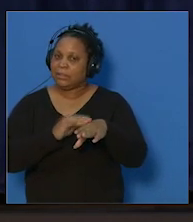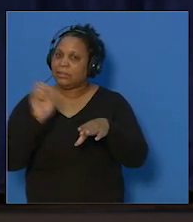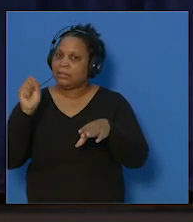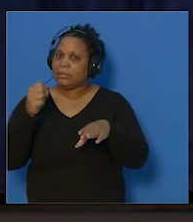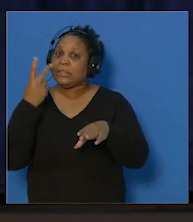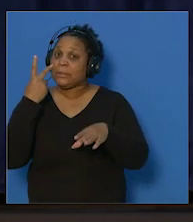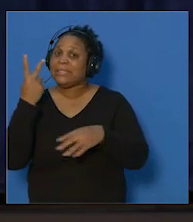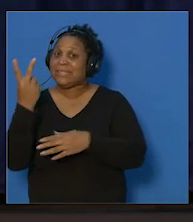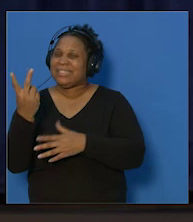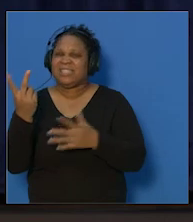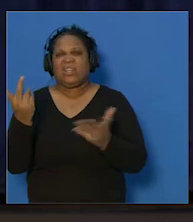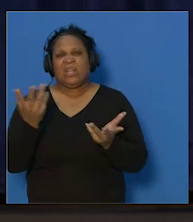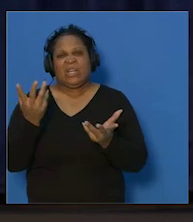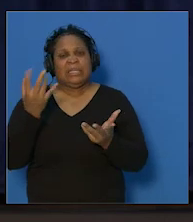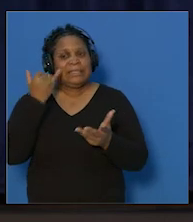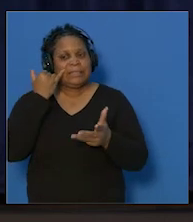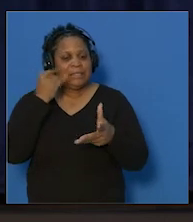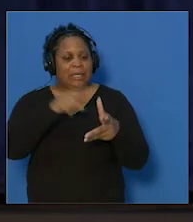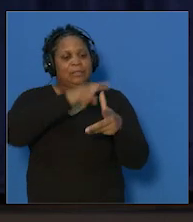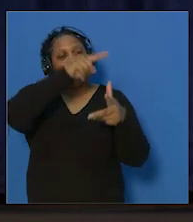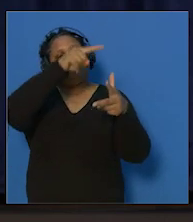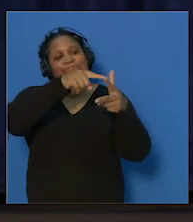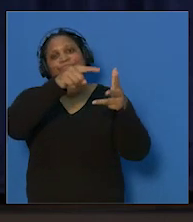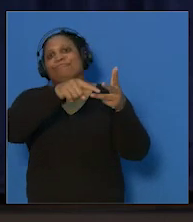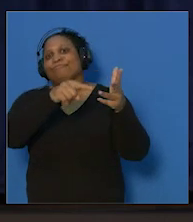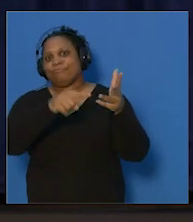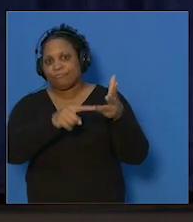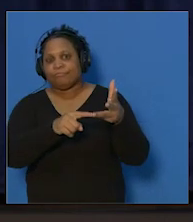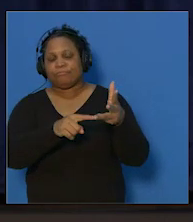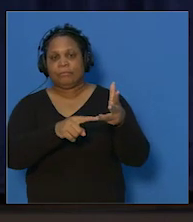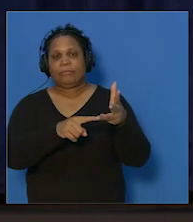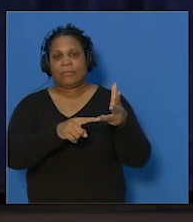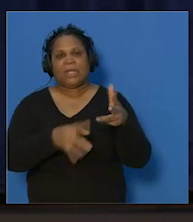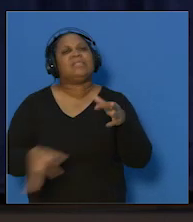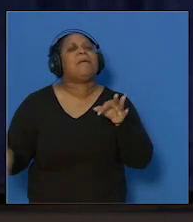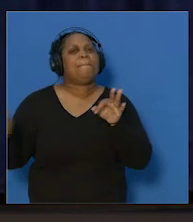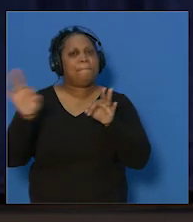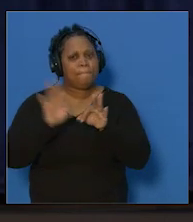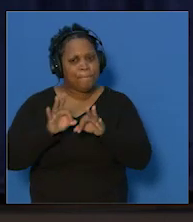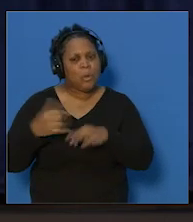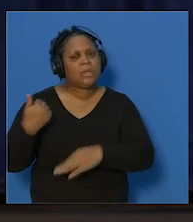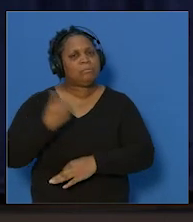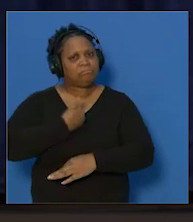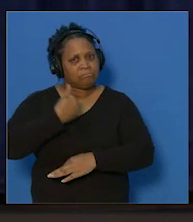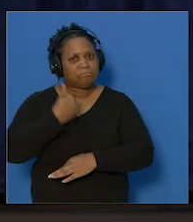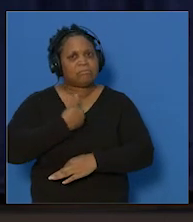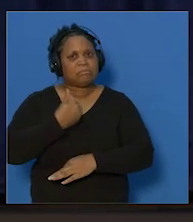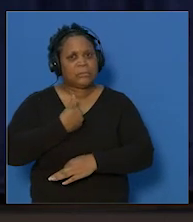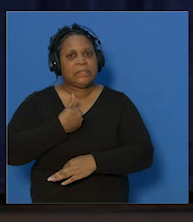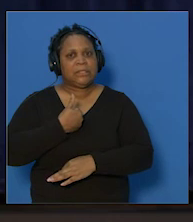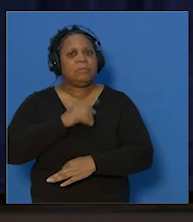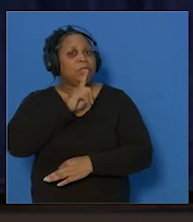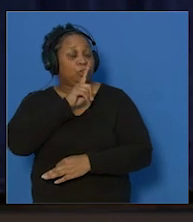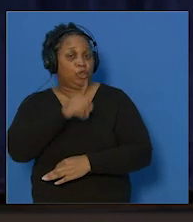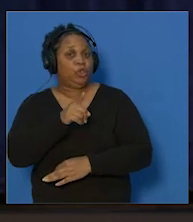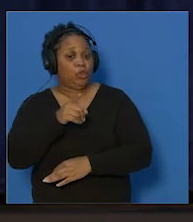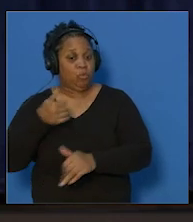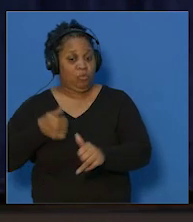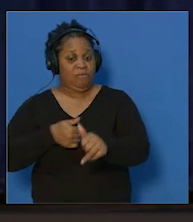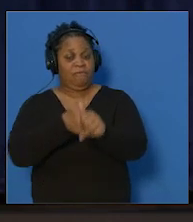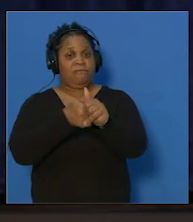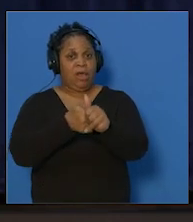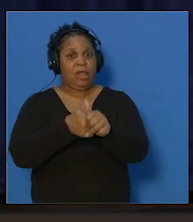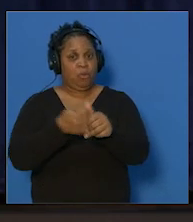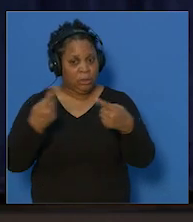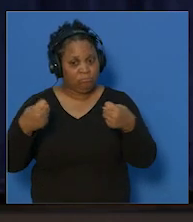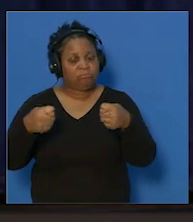can see what it's like to move to the following phases. As it is very, very important of us to make sure that we are following through these particular